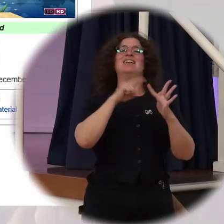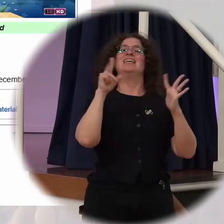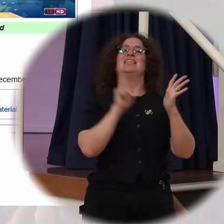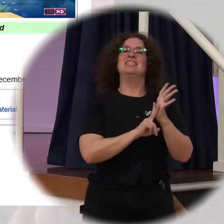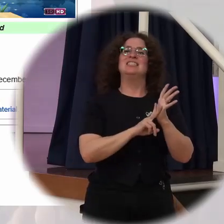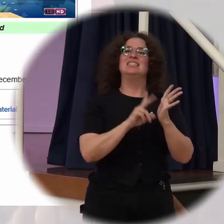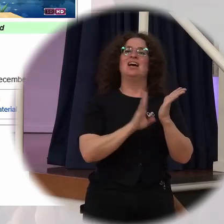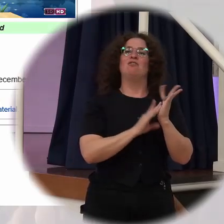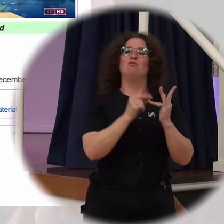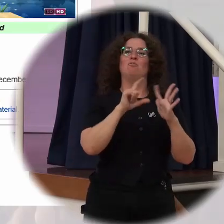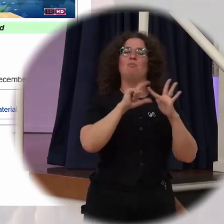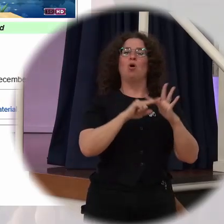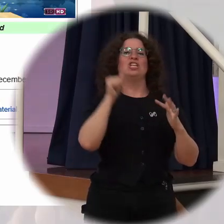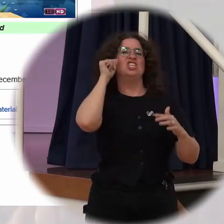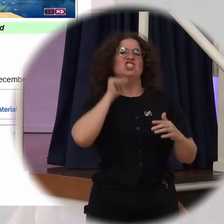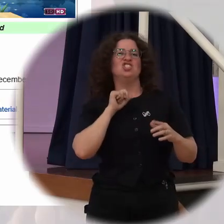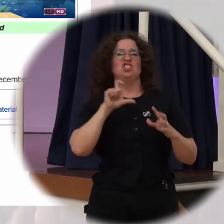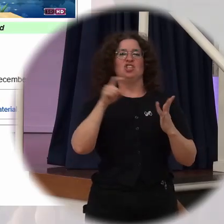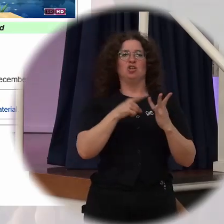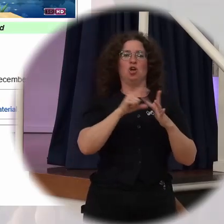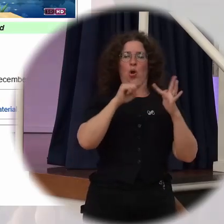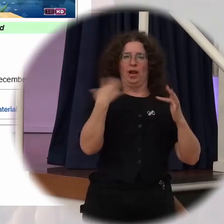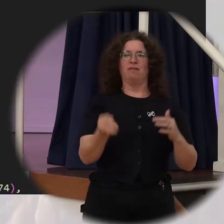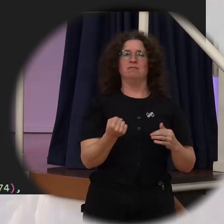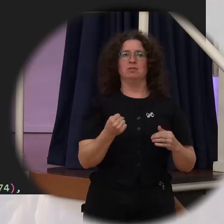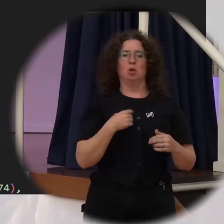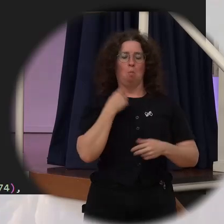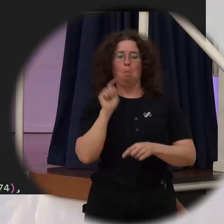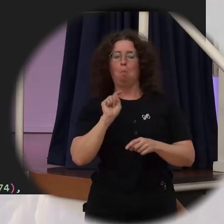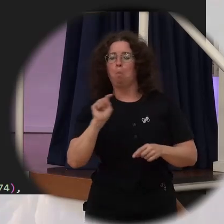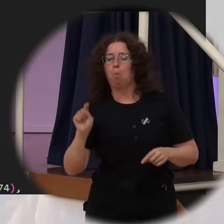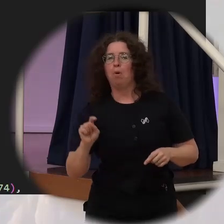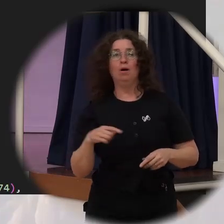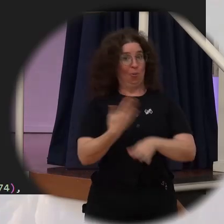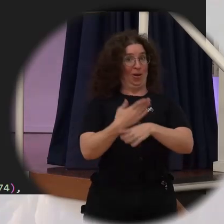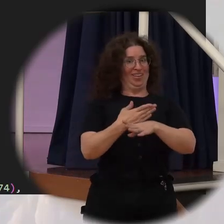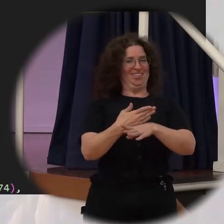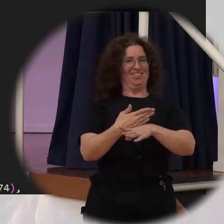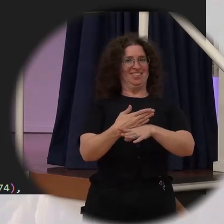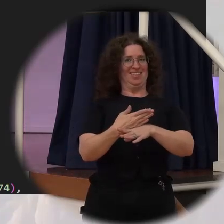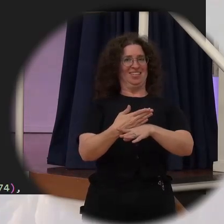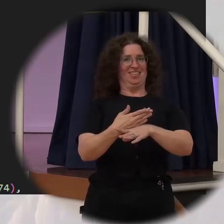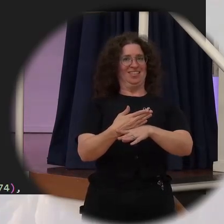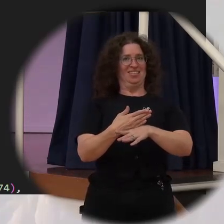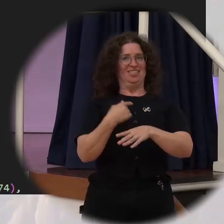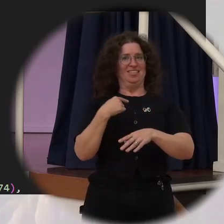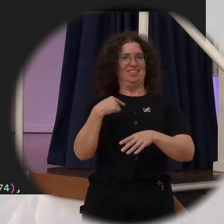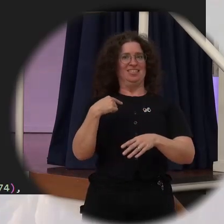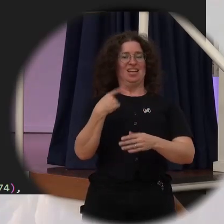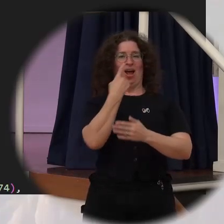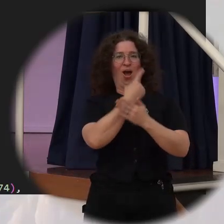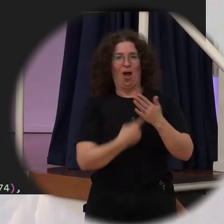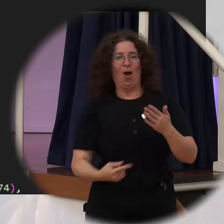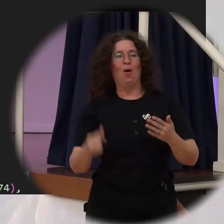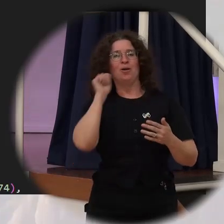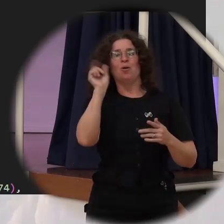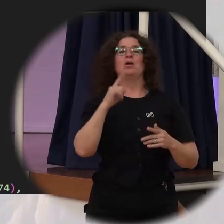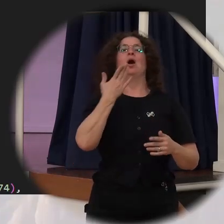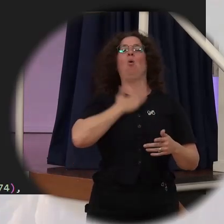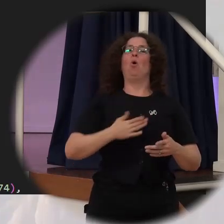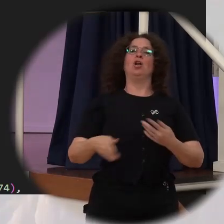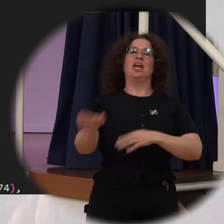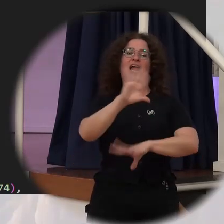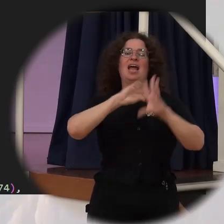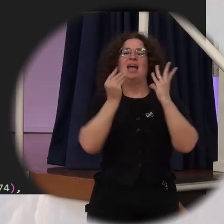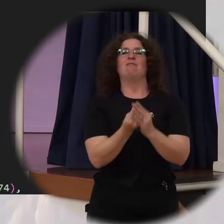codes. So I poked around, found them, and I got them working. So really, all I knew at this point is I want to turn all the gems blue. I don't know what that